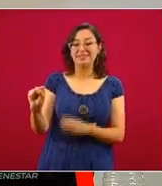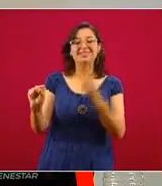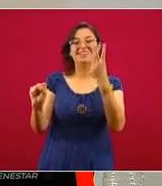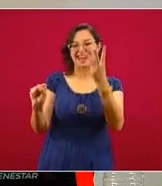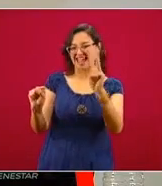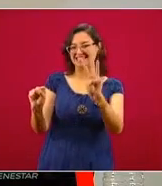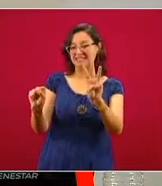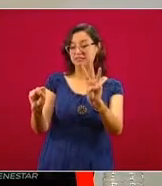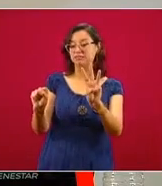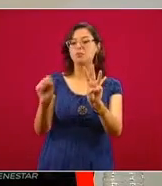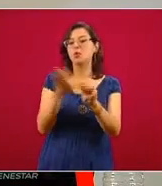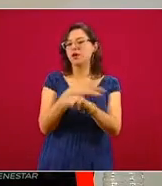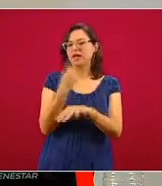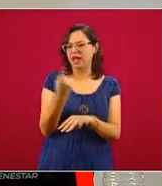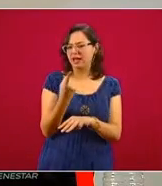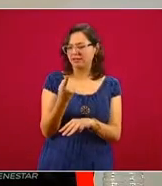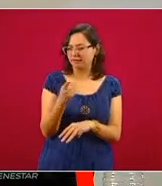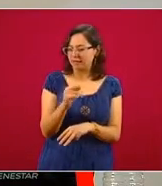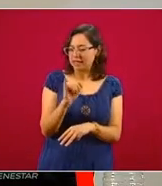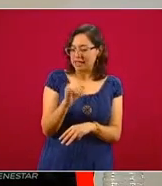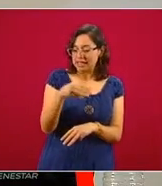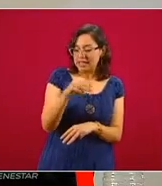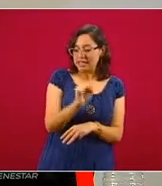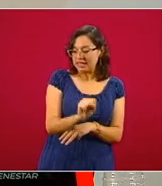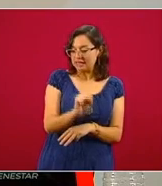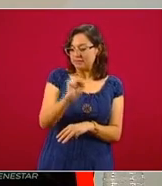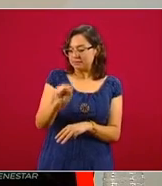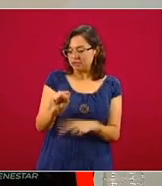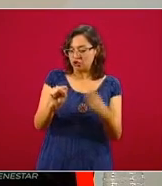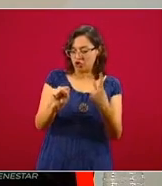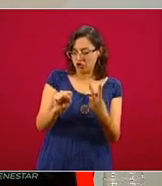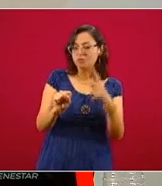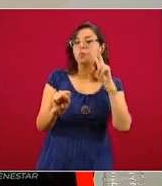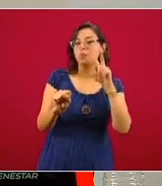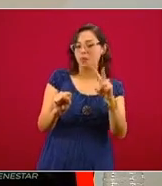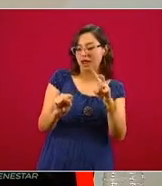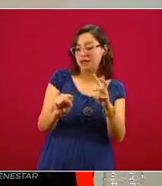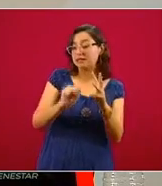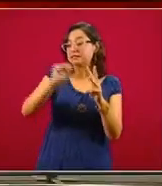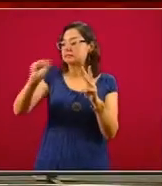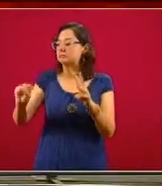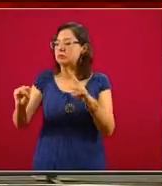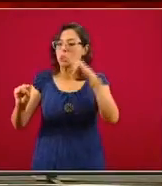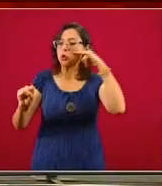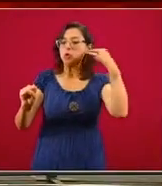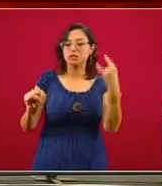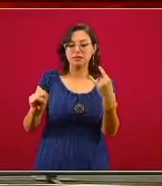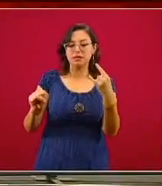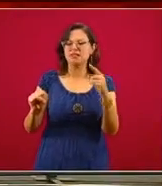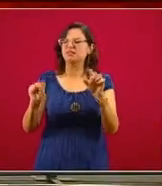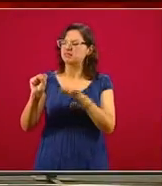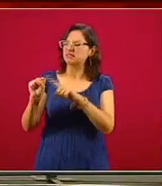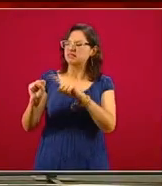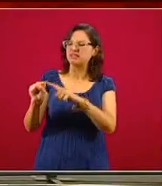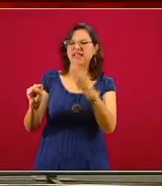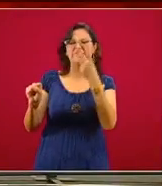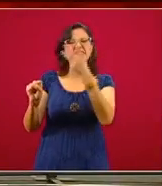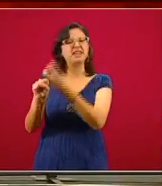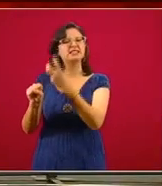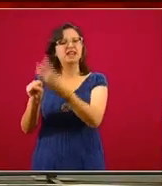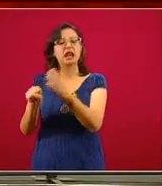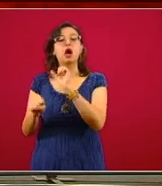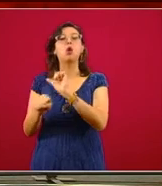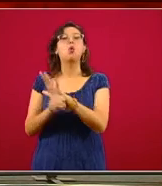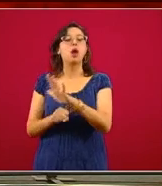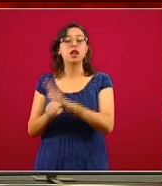is written with SSS, and the last S stands for solidarity. And we need solidarity in pandemics, just like the earthquake